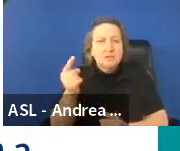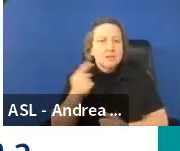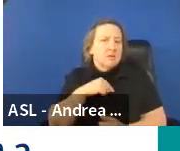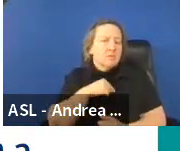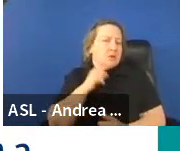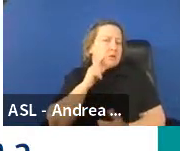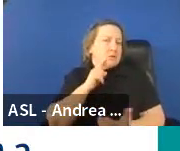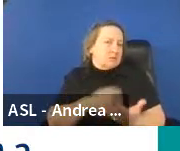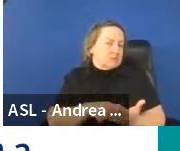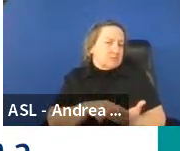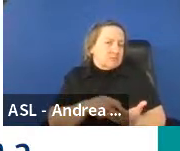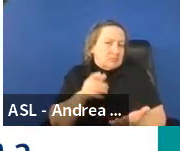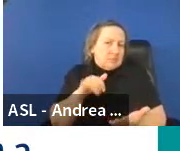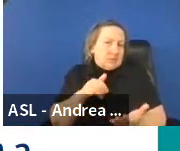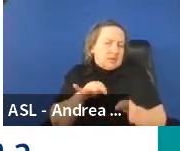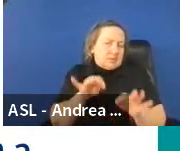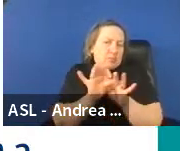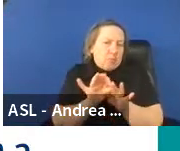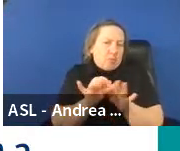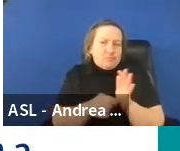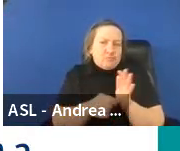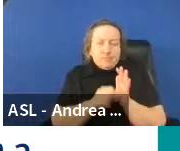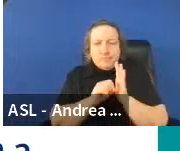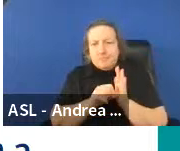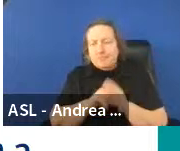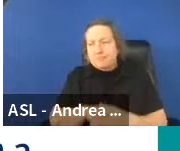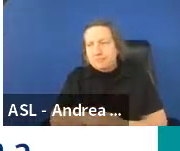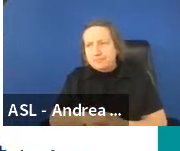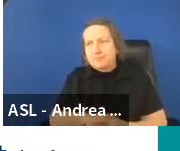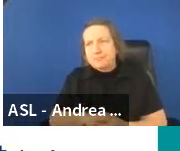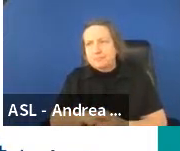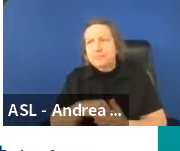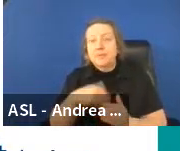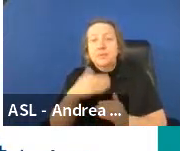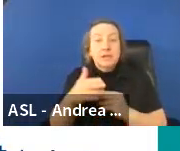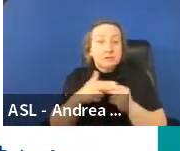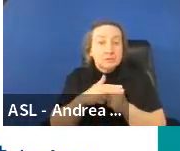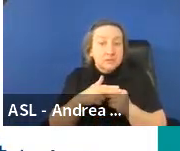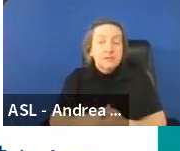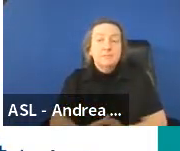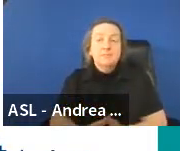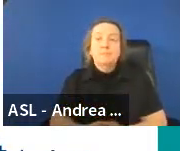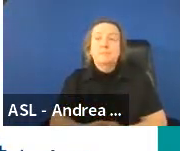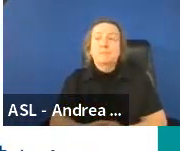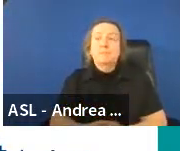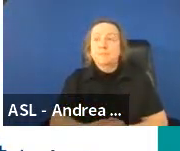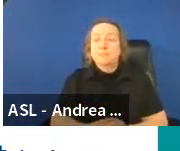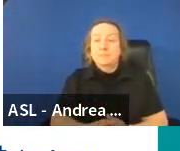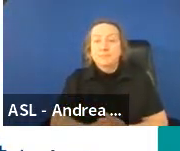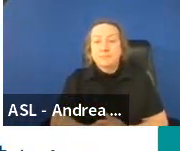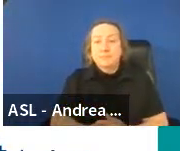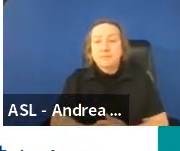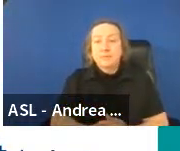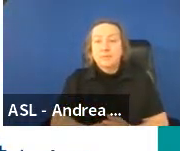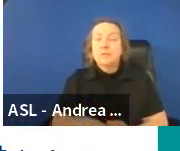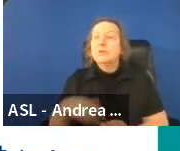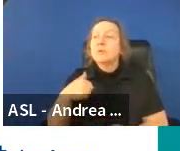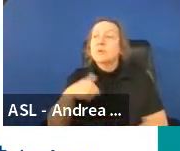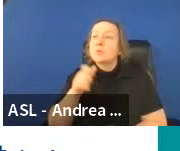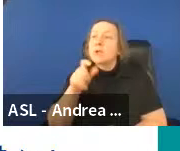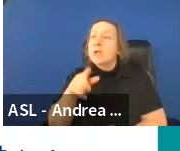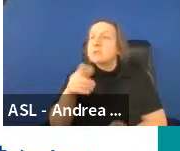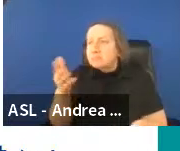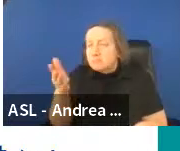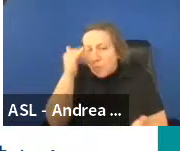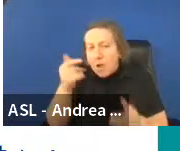found was a poignant data piece to point out. Next slide. Then we asked why people